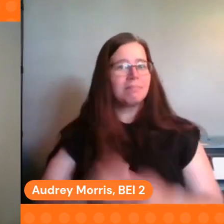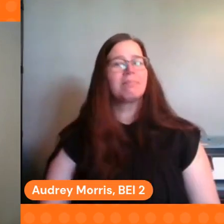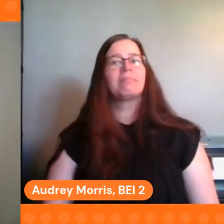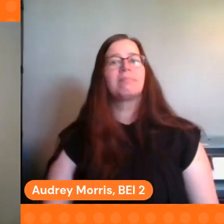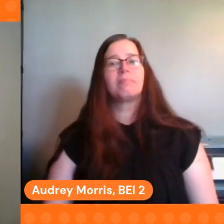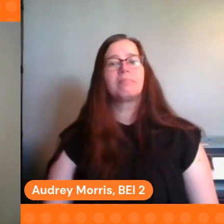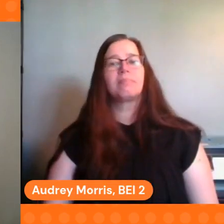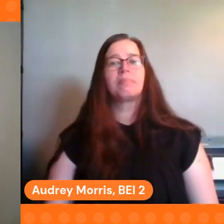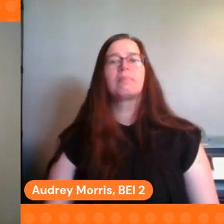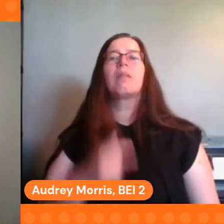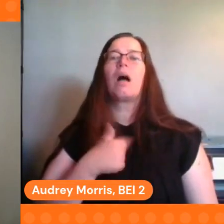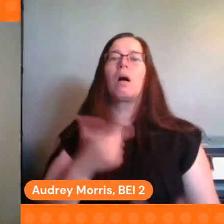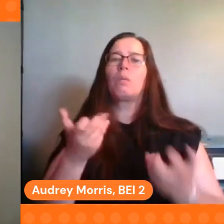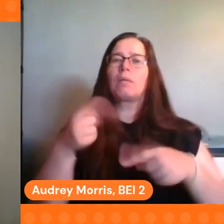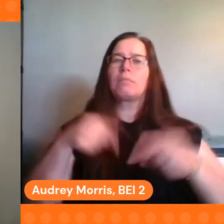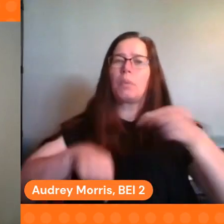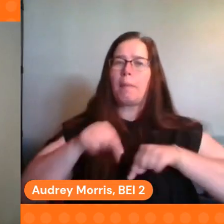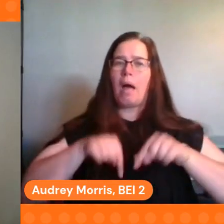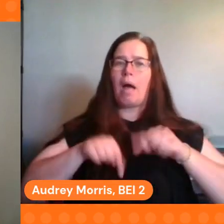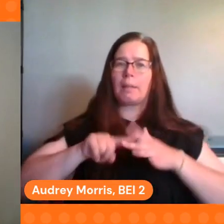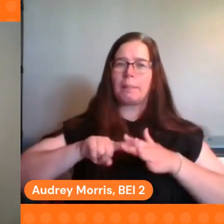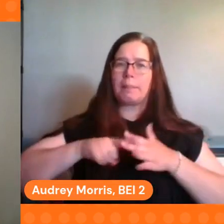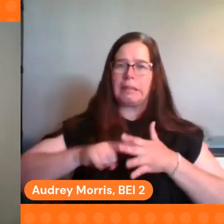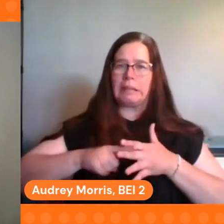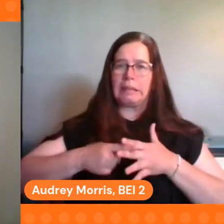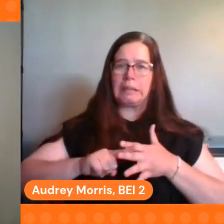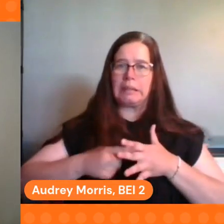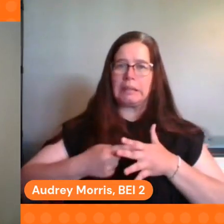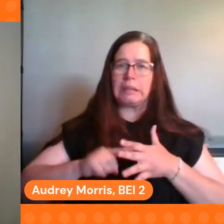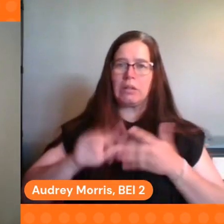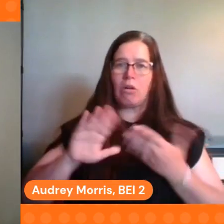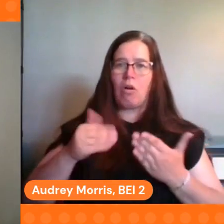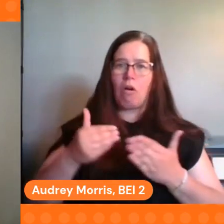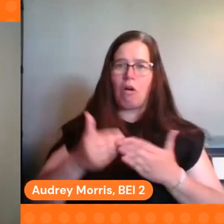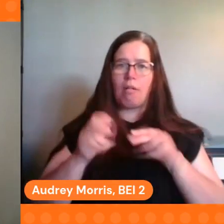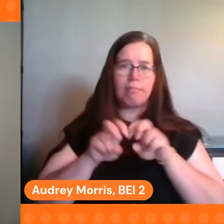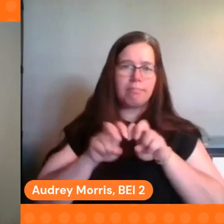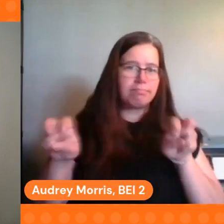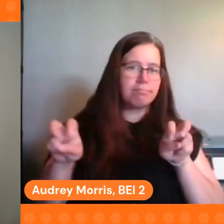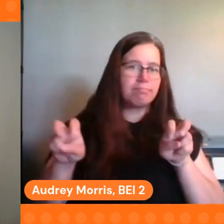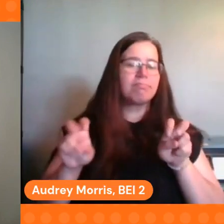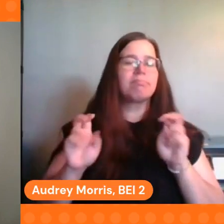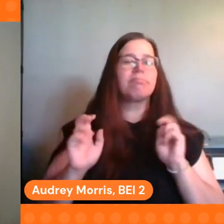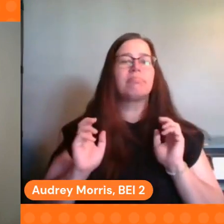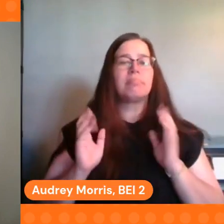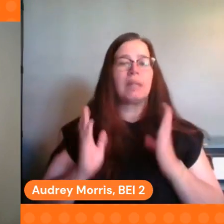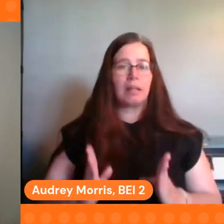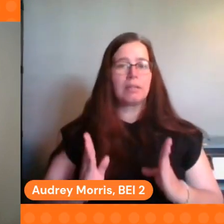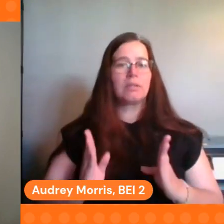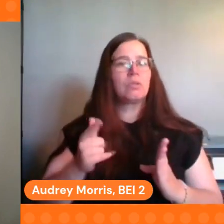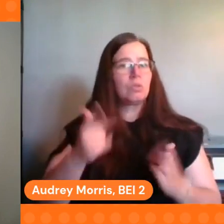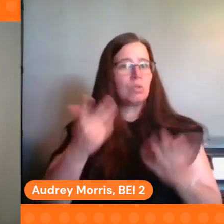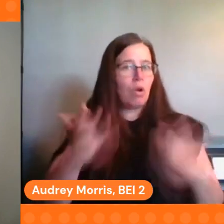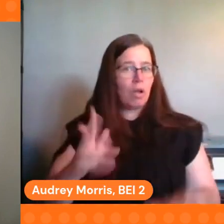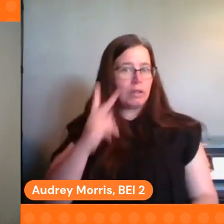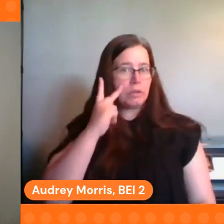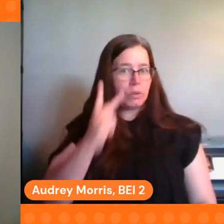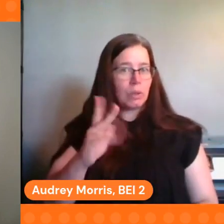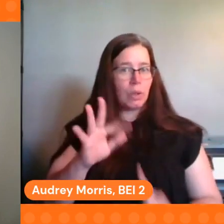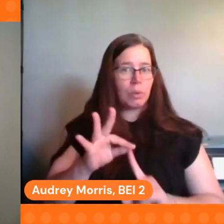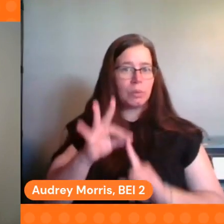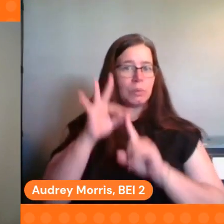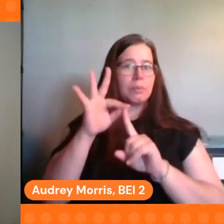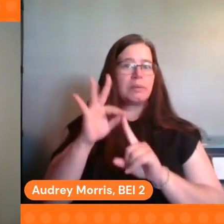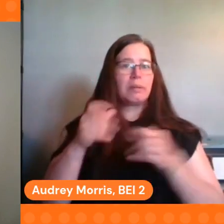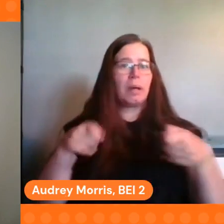I want to go back to the beginning with all of our panelists. And obviously you all saw a unique opportunity to